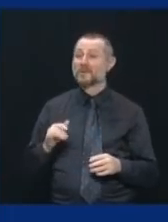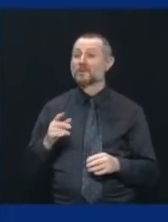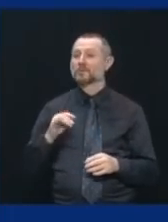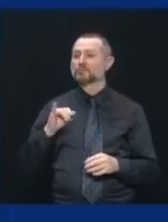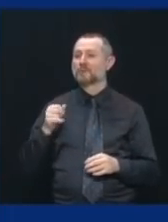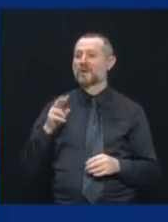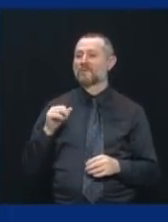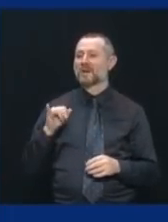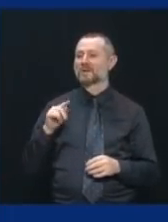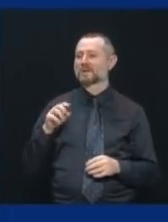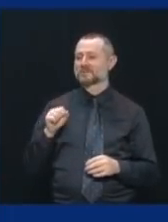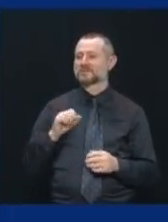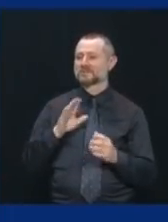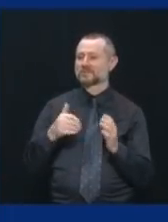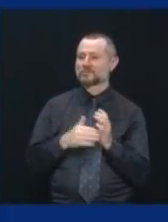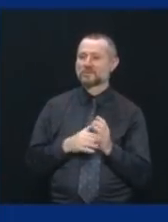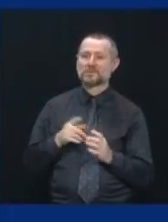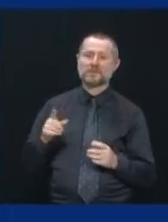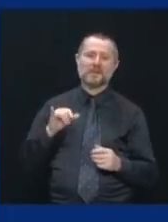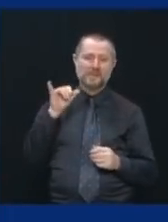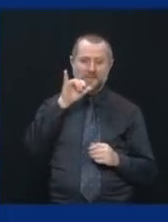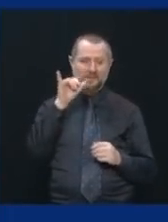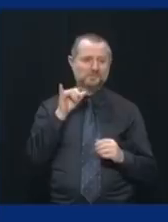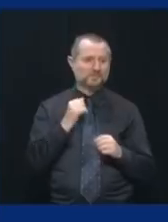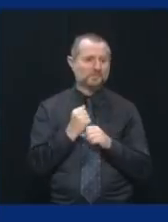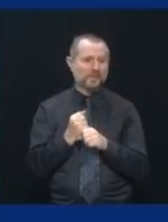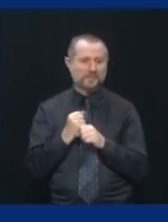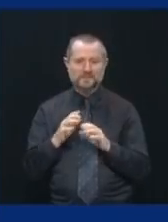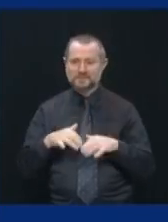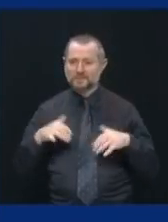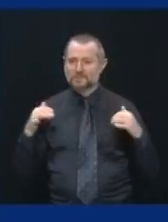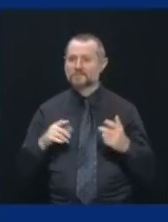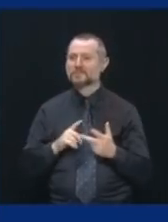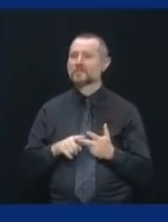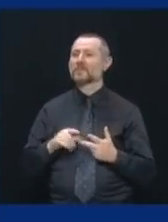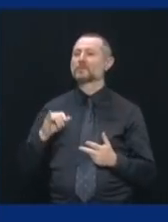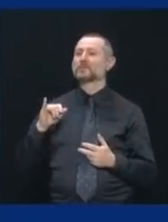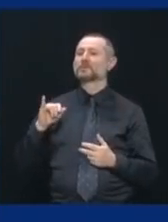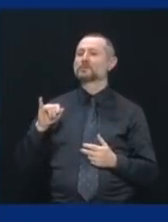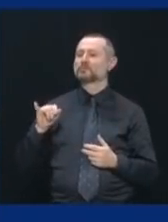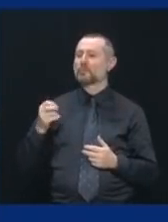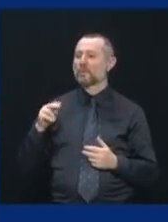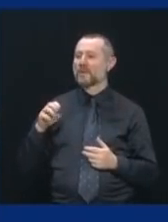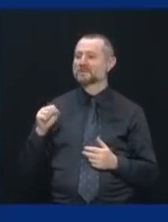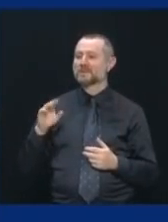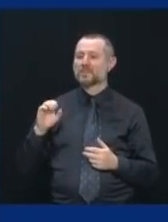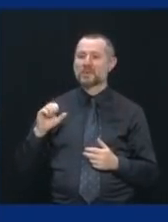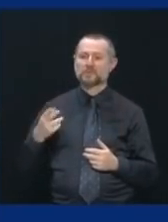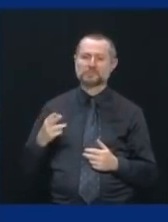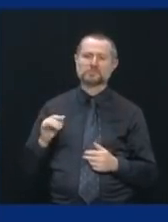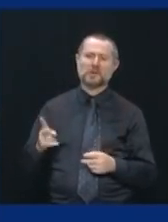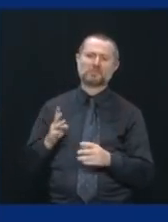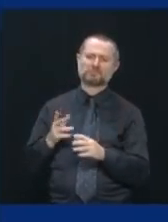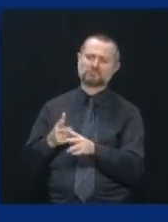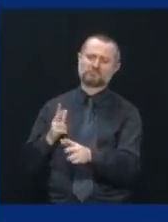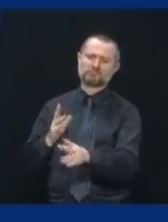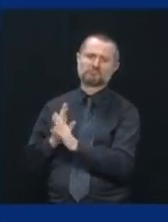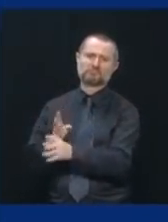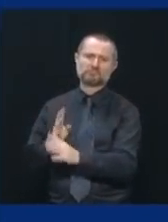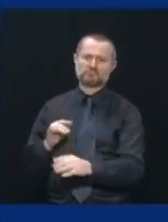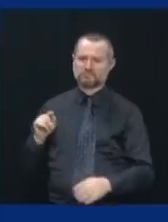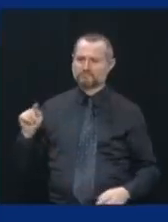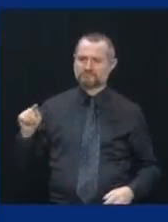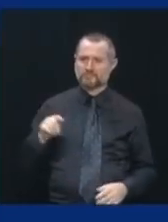Center, Yankee Stadium, Jones Beach, Stony Brook, mass vaccination sites. Next question, operator.